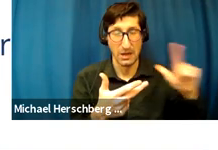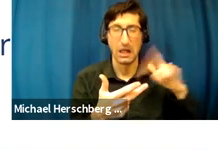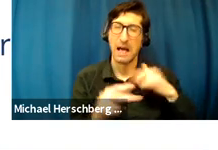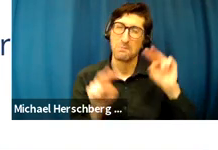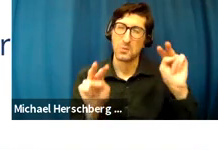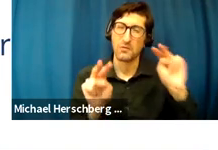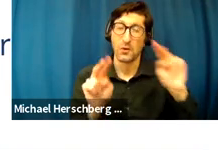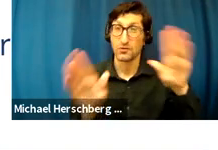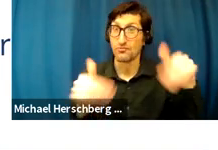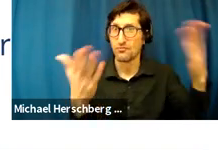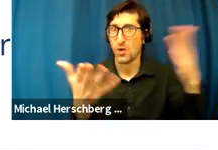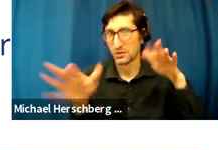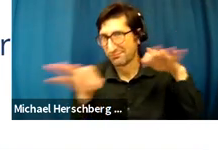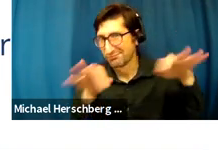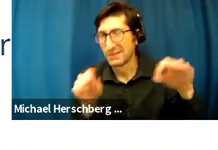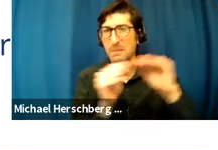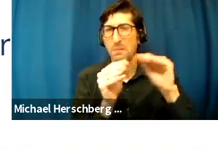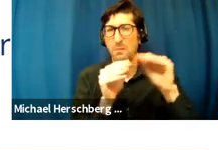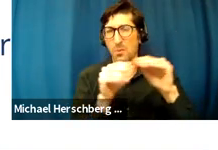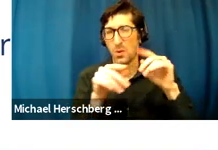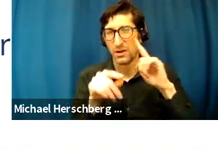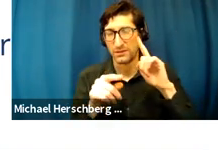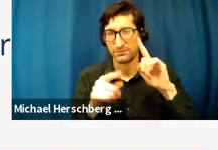committee in March.